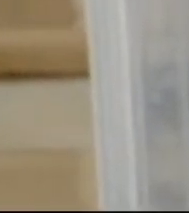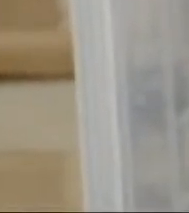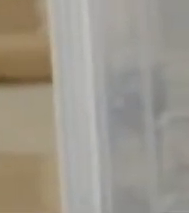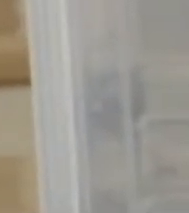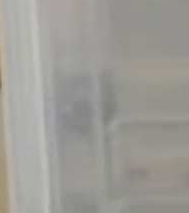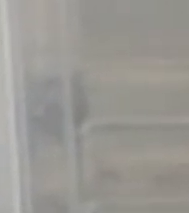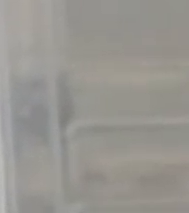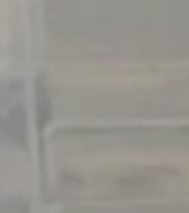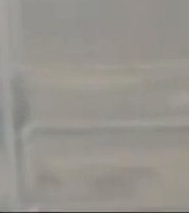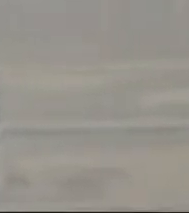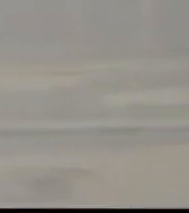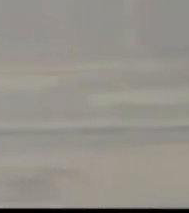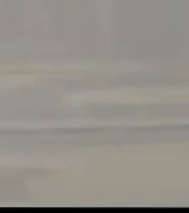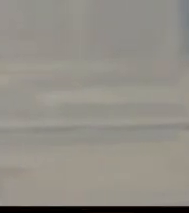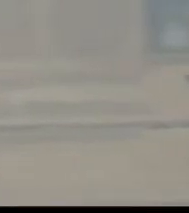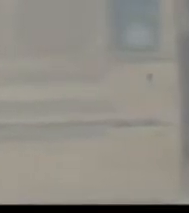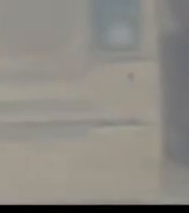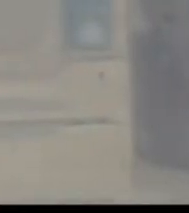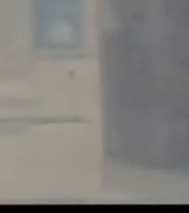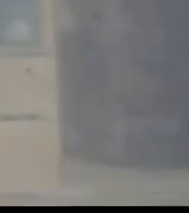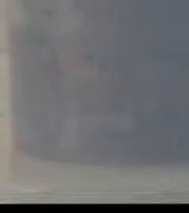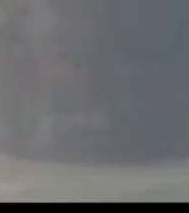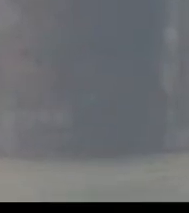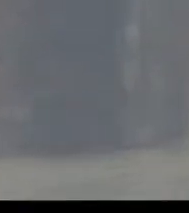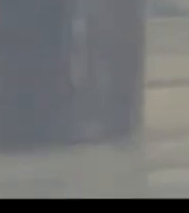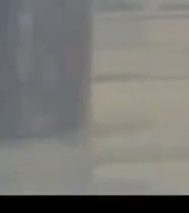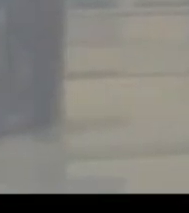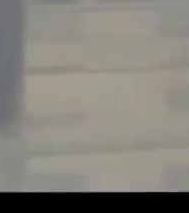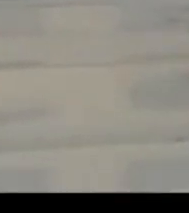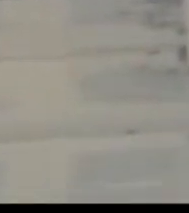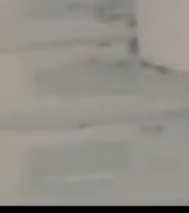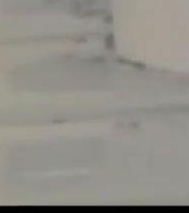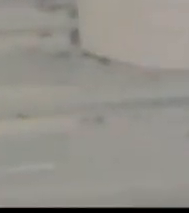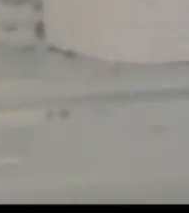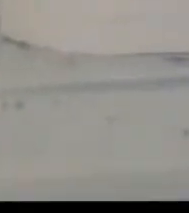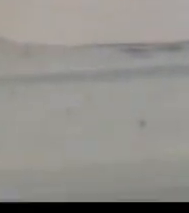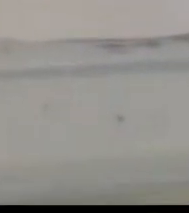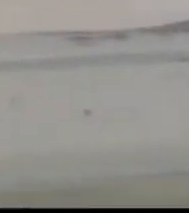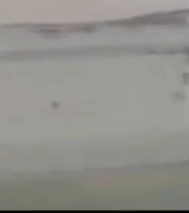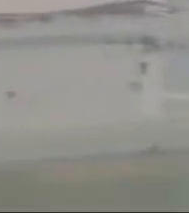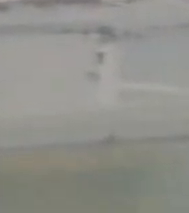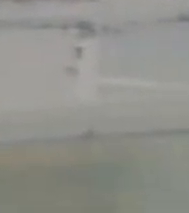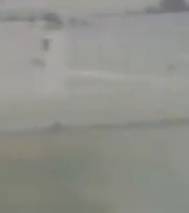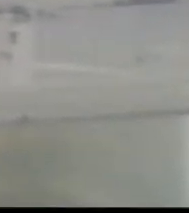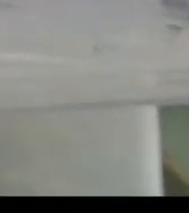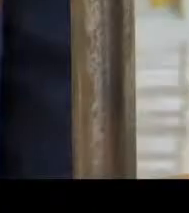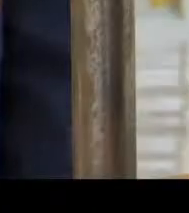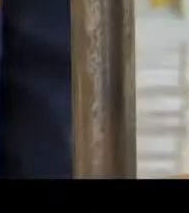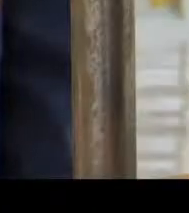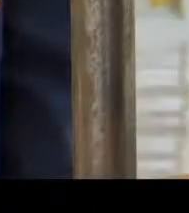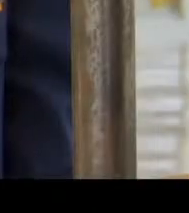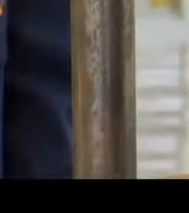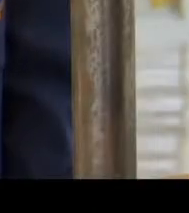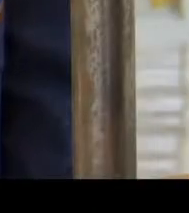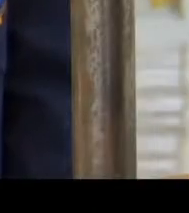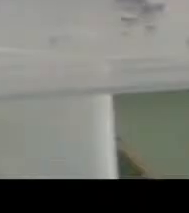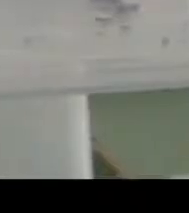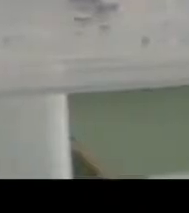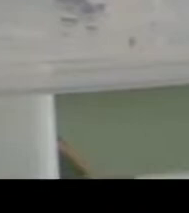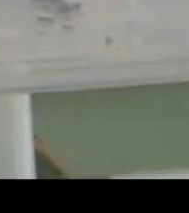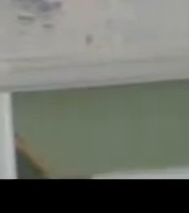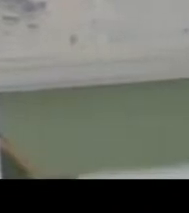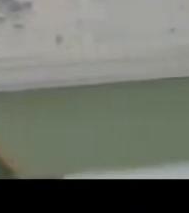usual and at the same time curb climate change by preventing the amount of carbon dioxide that gets into